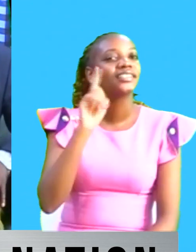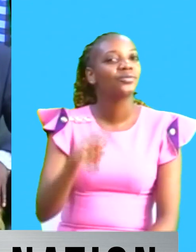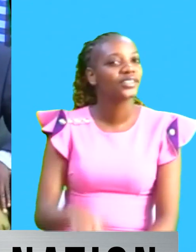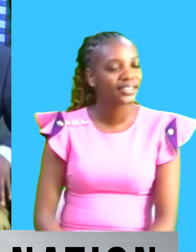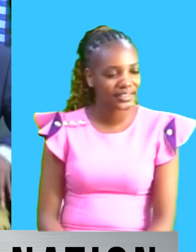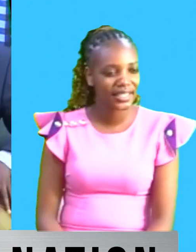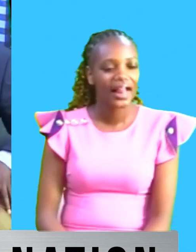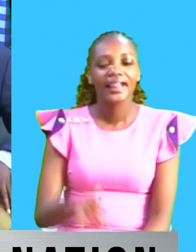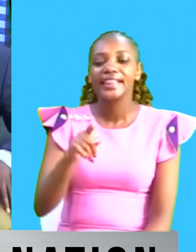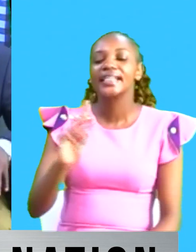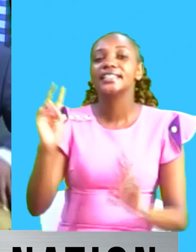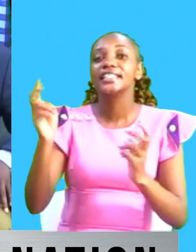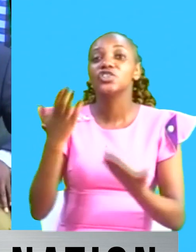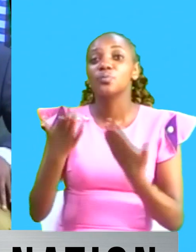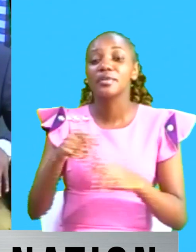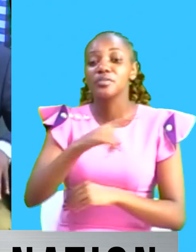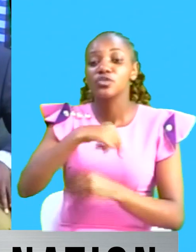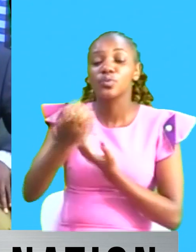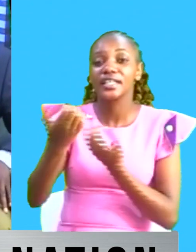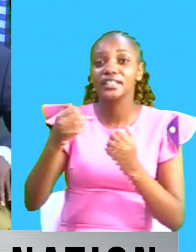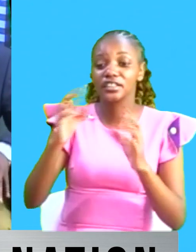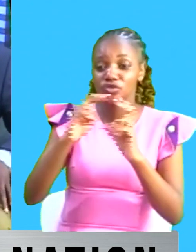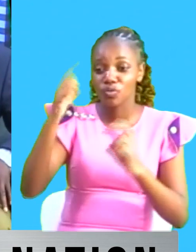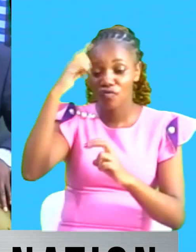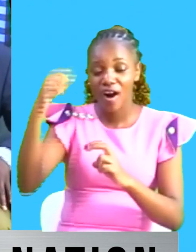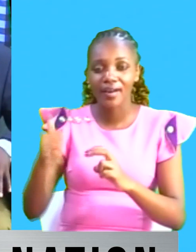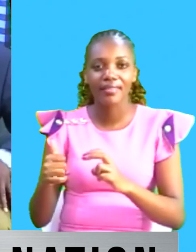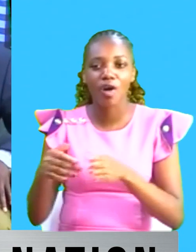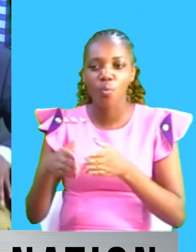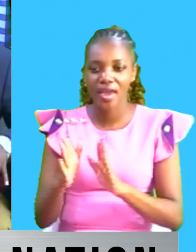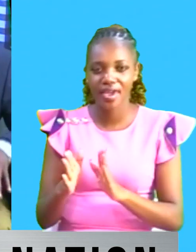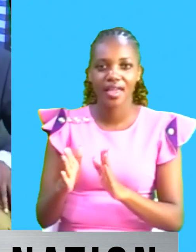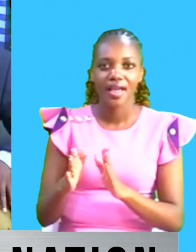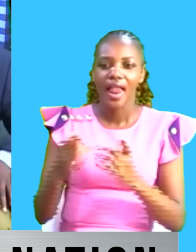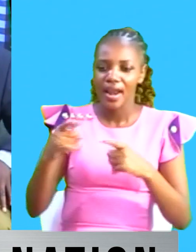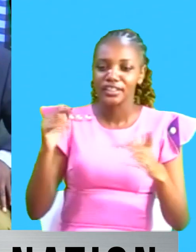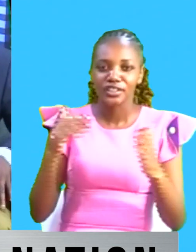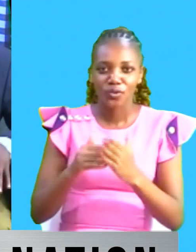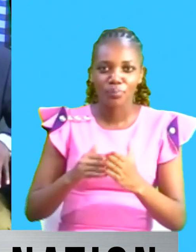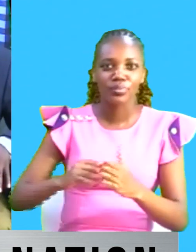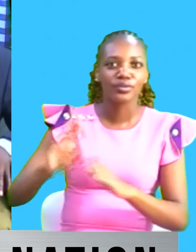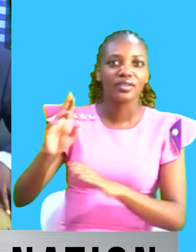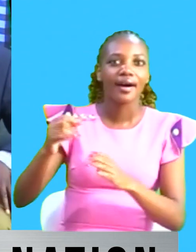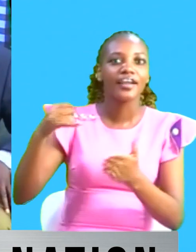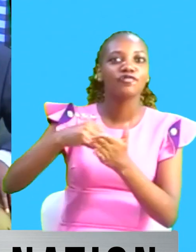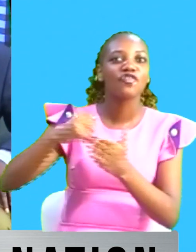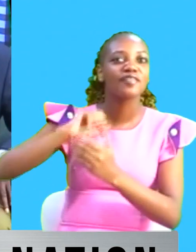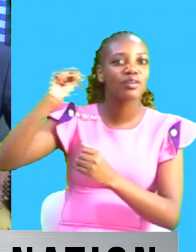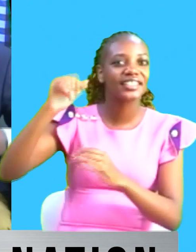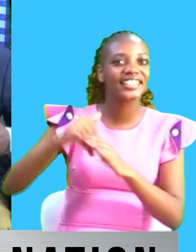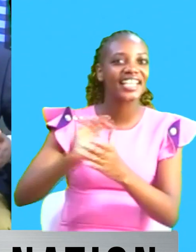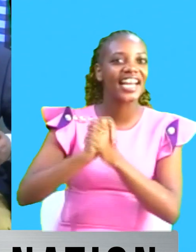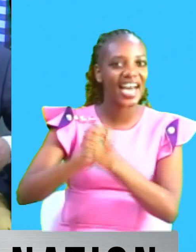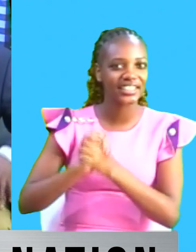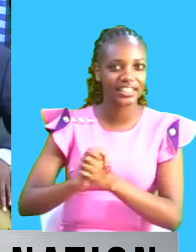this issue, maybe we need to look for another word, or maybe we have politicized the word handshake now, and it has become a problem. John,